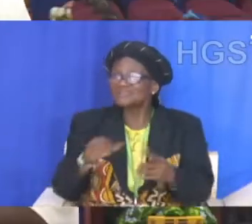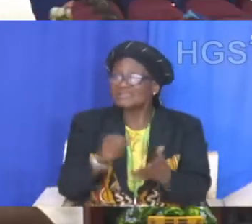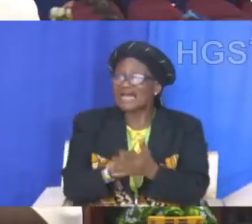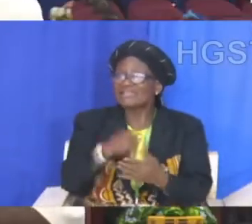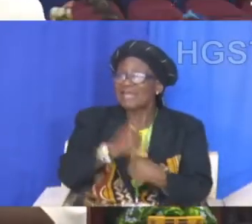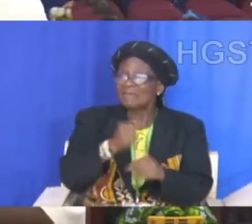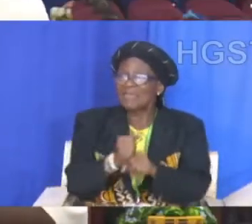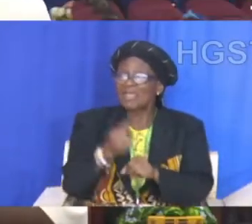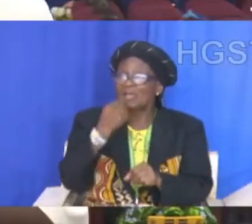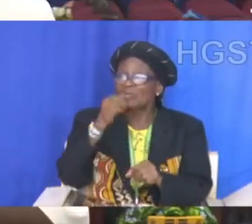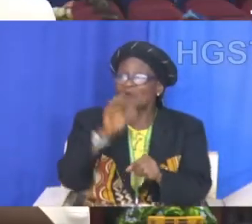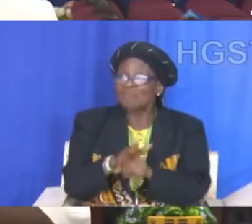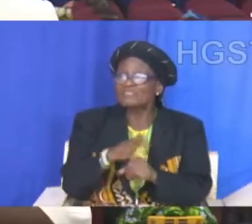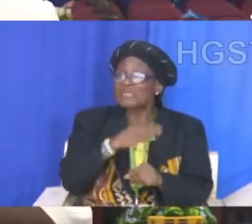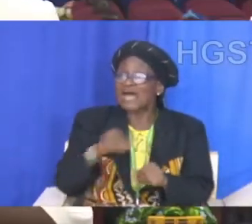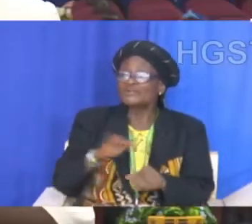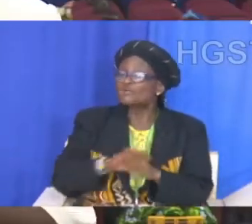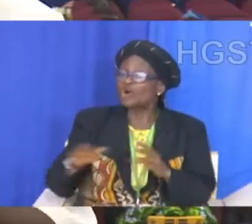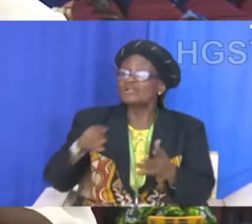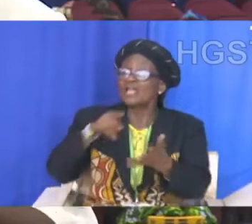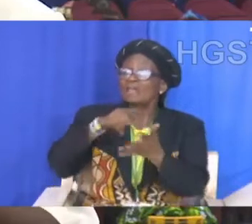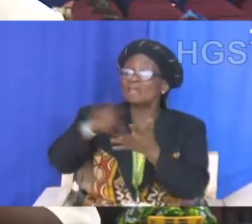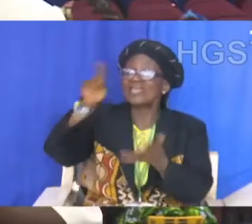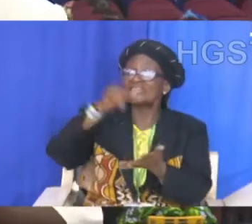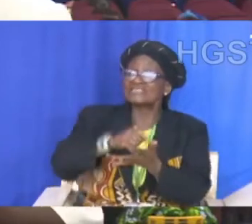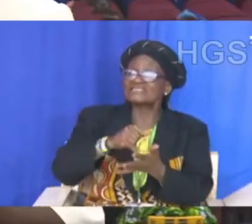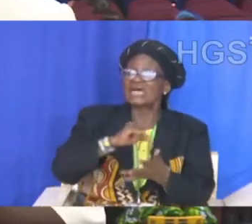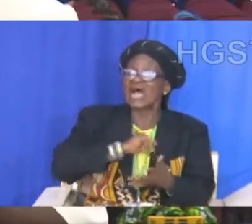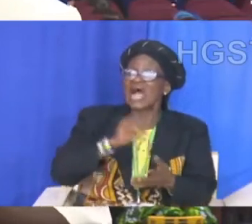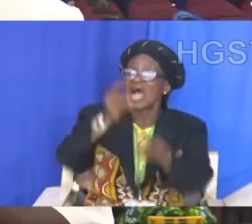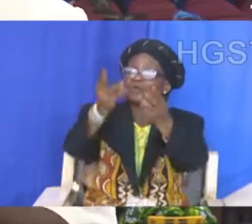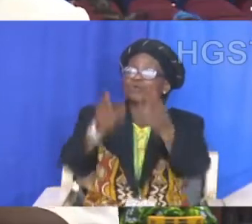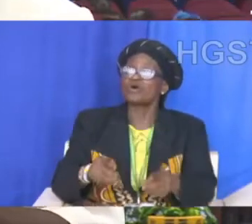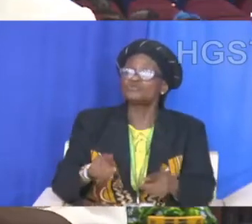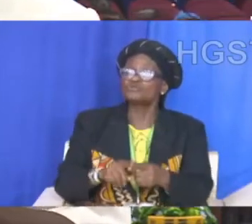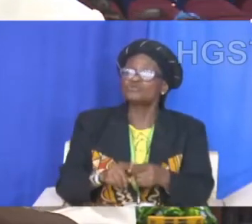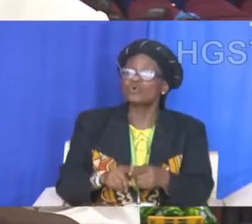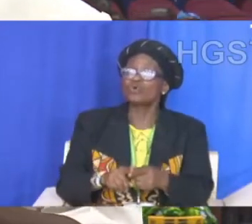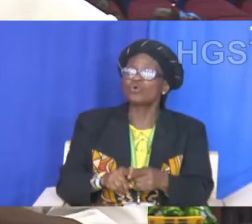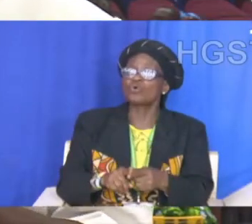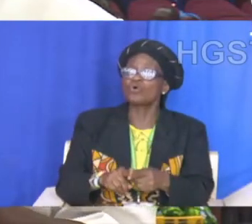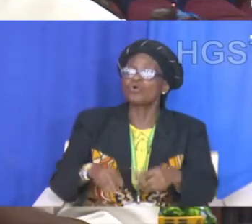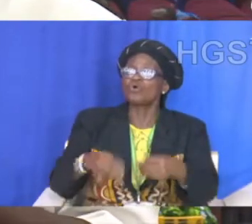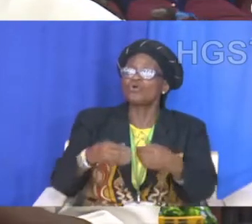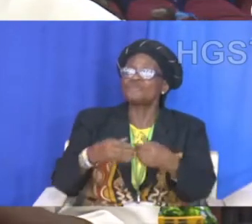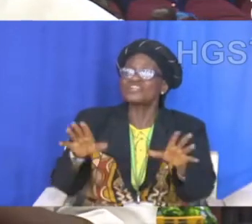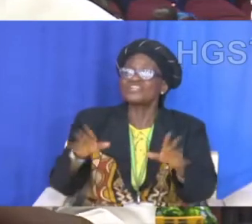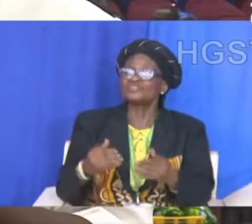I want to conclude before the new year comes in.